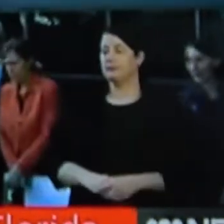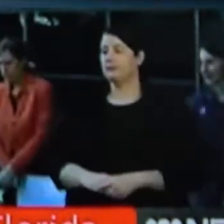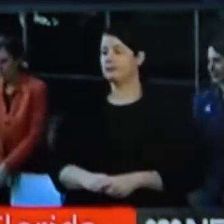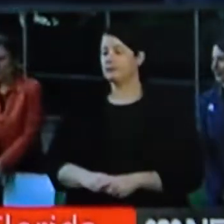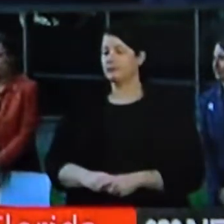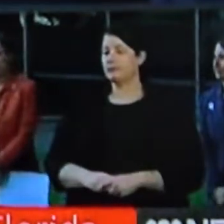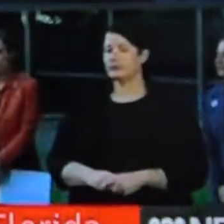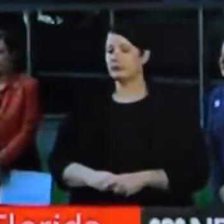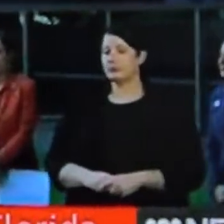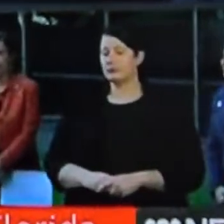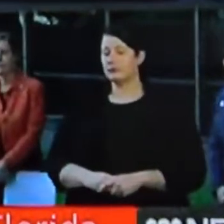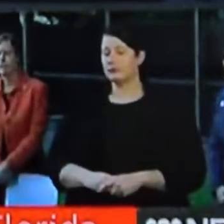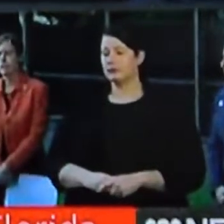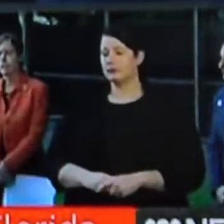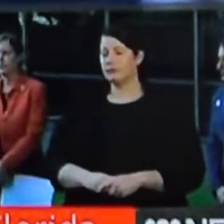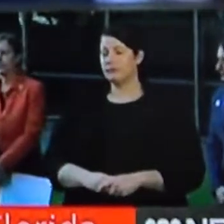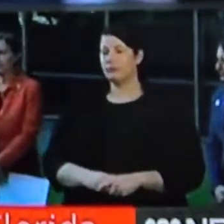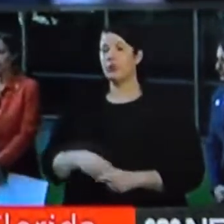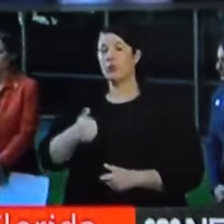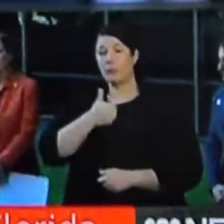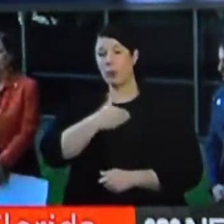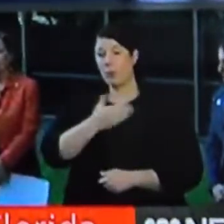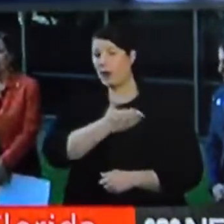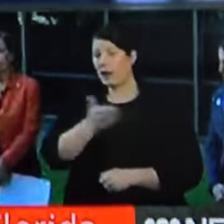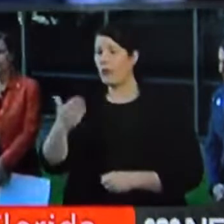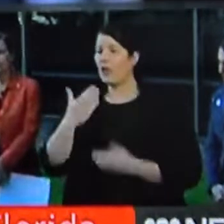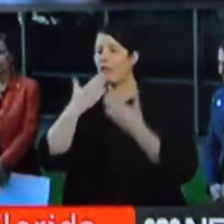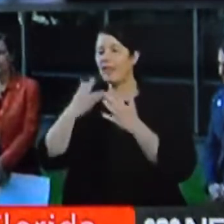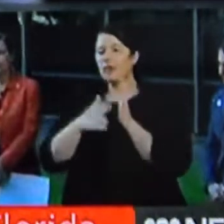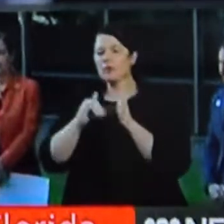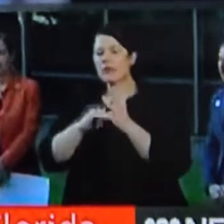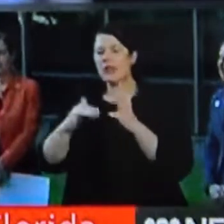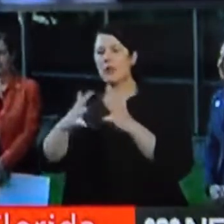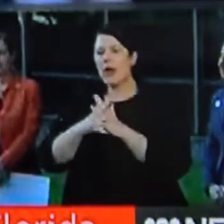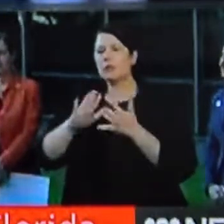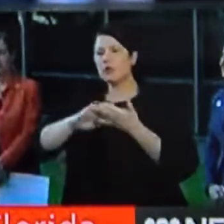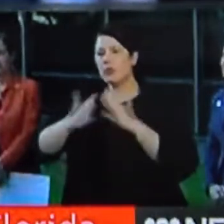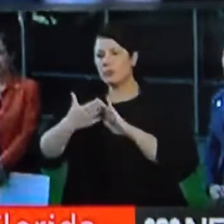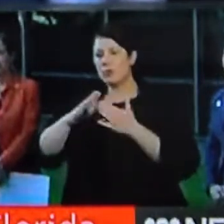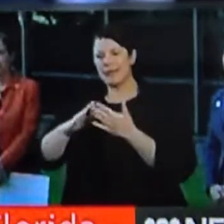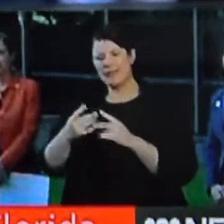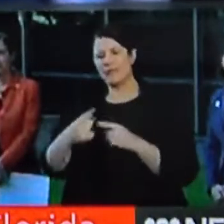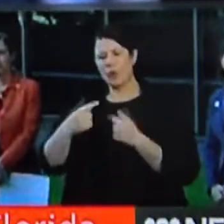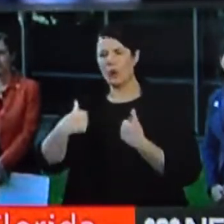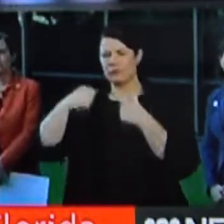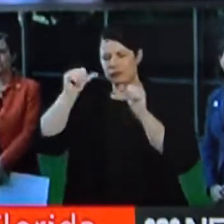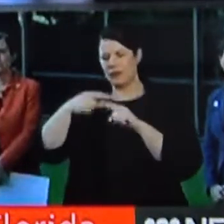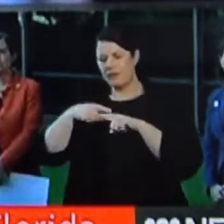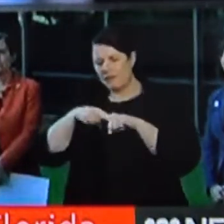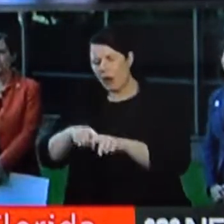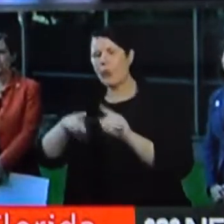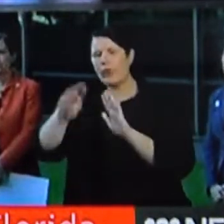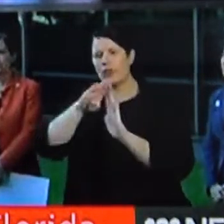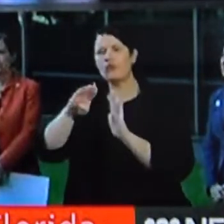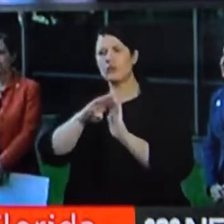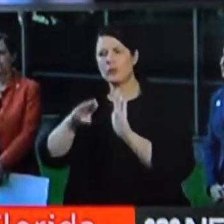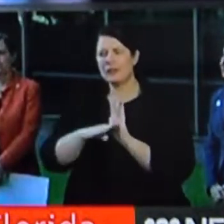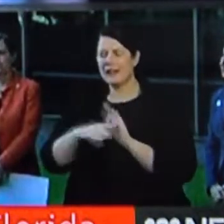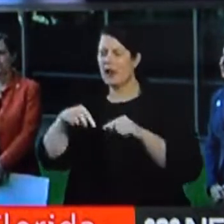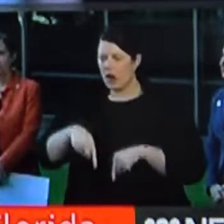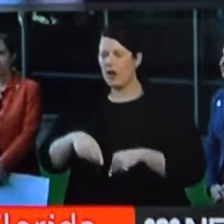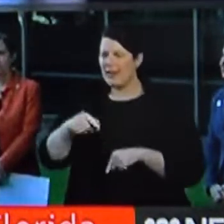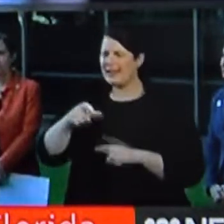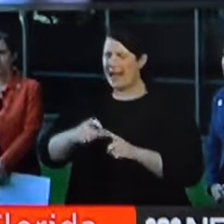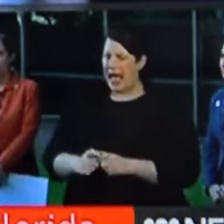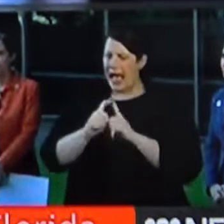Good morning. Thanks, Premier. Can I firstly thank the New South Wales community for coming on the journey with New South Wales Police in what is no doubt a